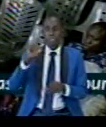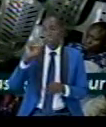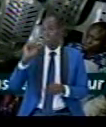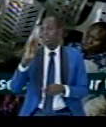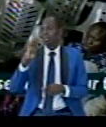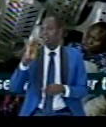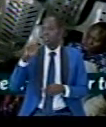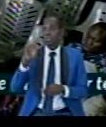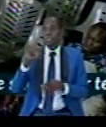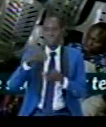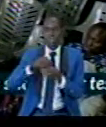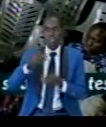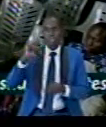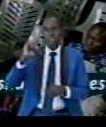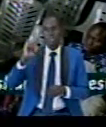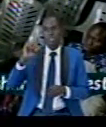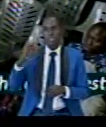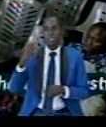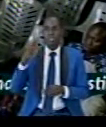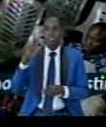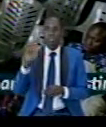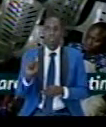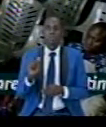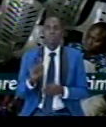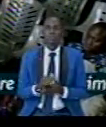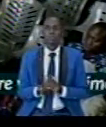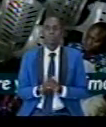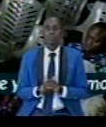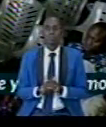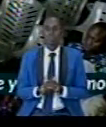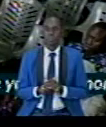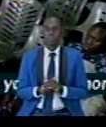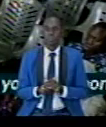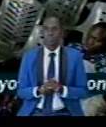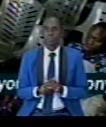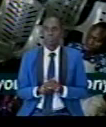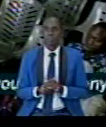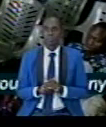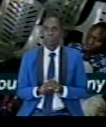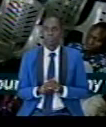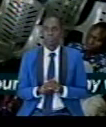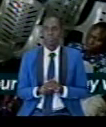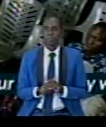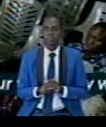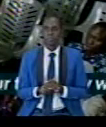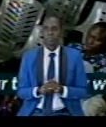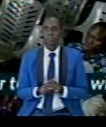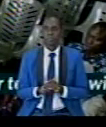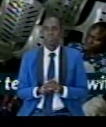a live testimony, Abuja, coming up on your screen now.